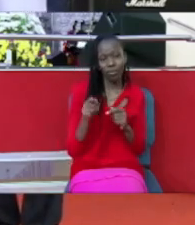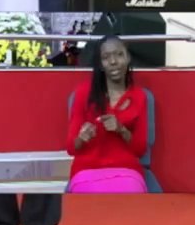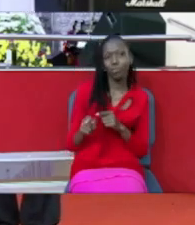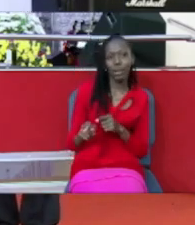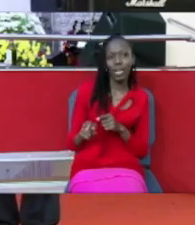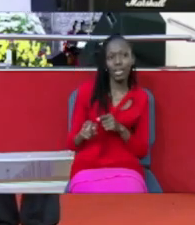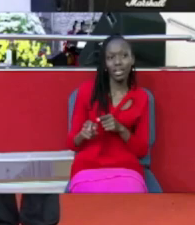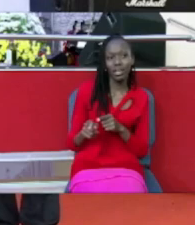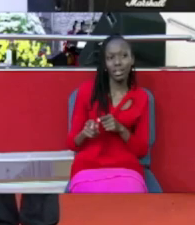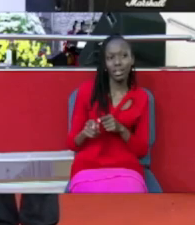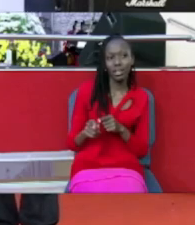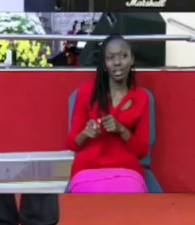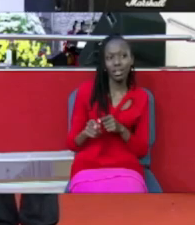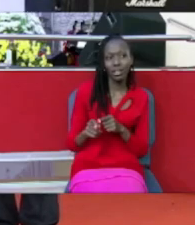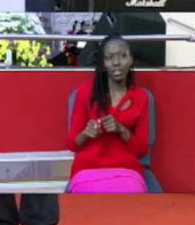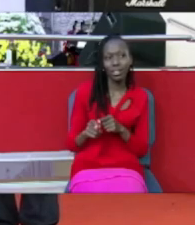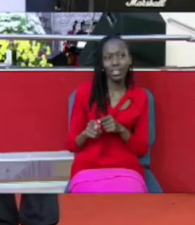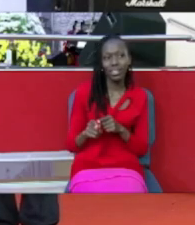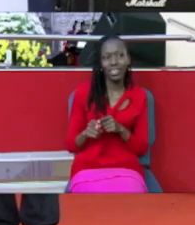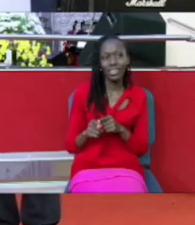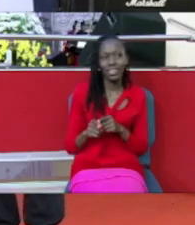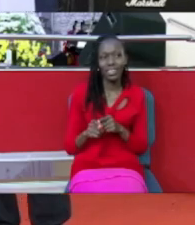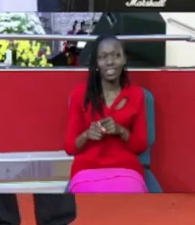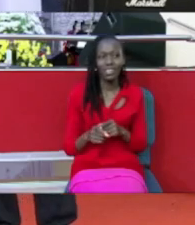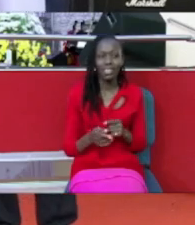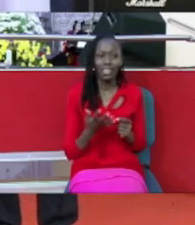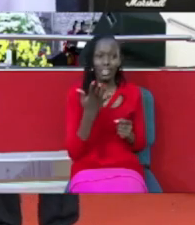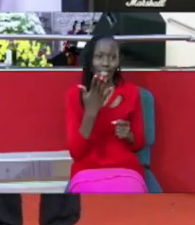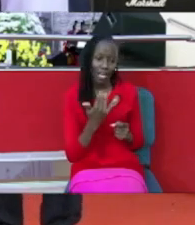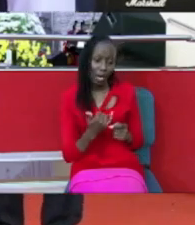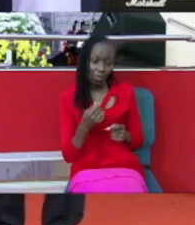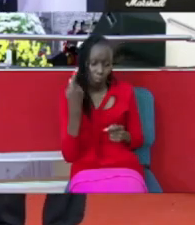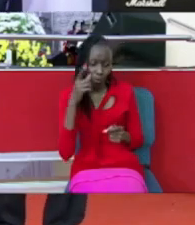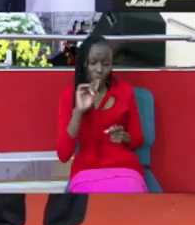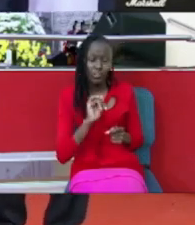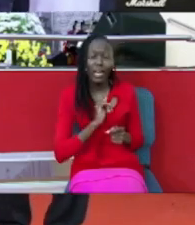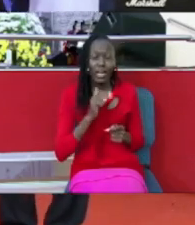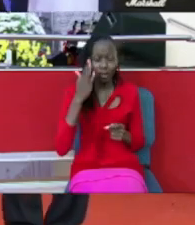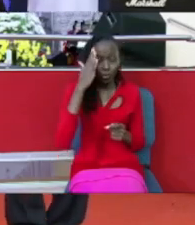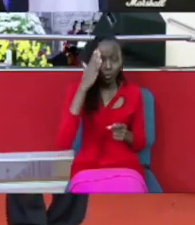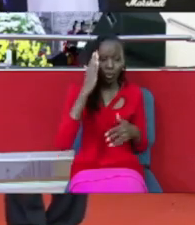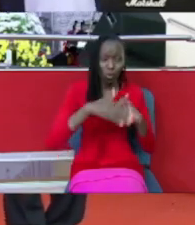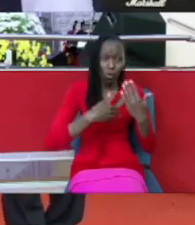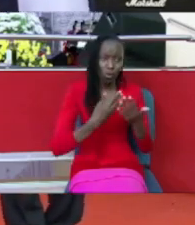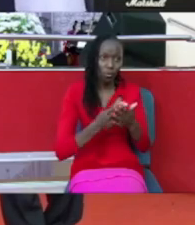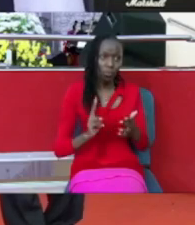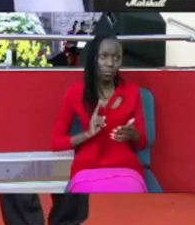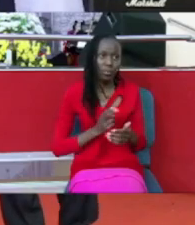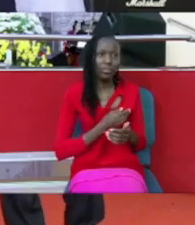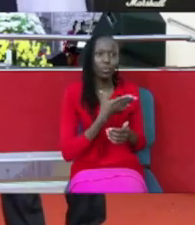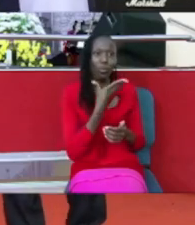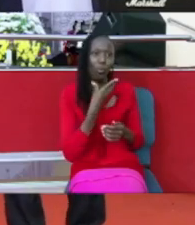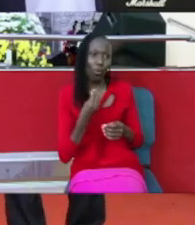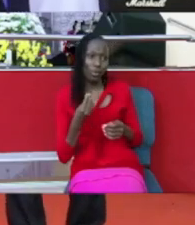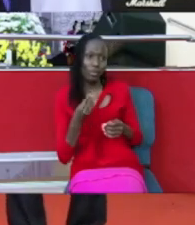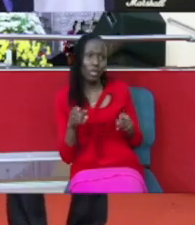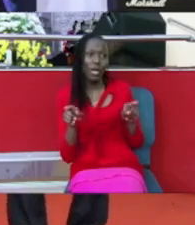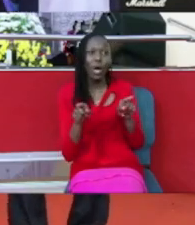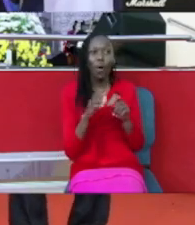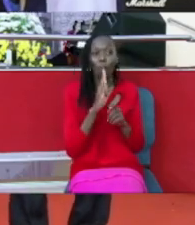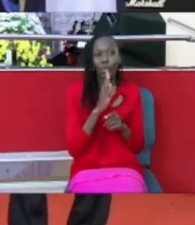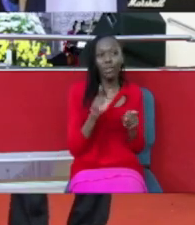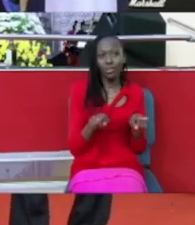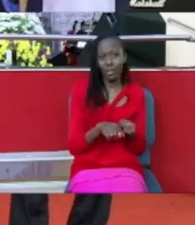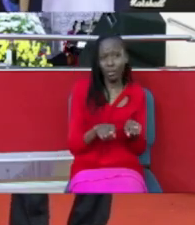mmoja. Now that I have confirmed that all of us would want to be described that way. Na kwa sababu nimedhibitisha kwamba kila mmoja angetaka